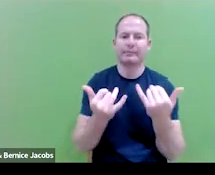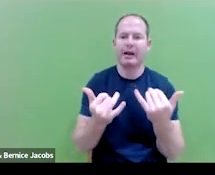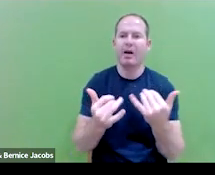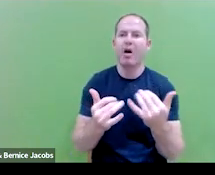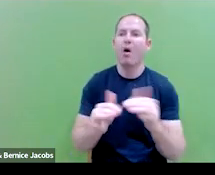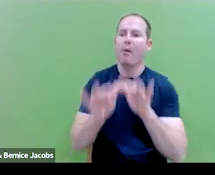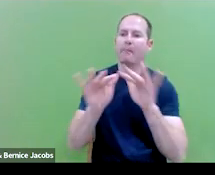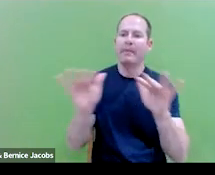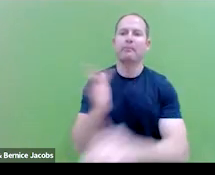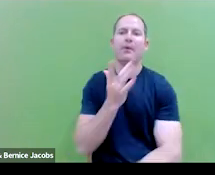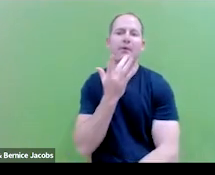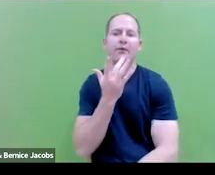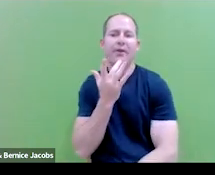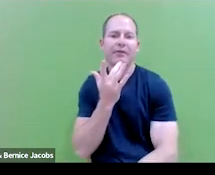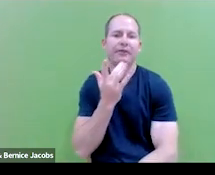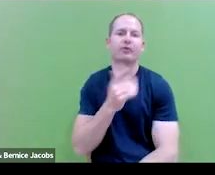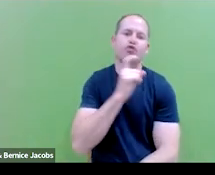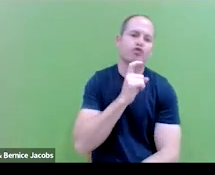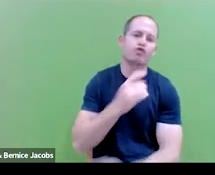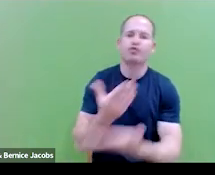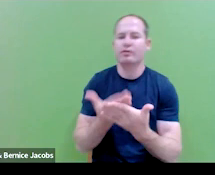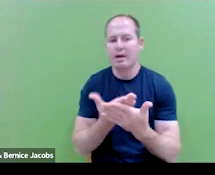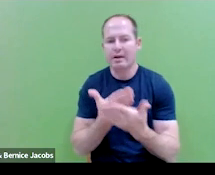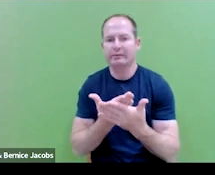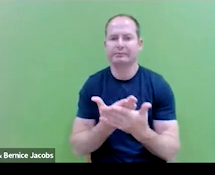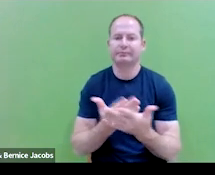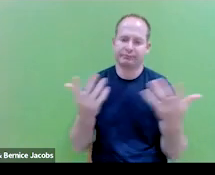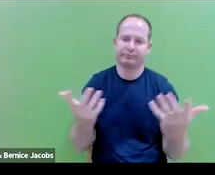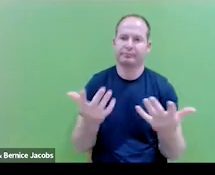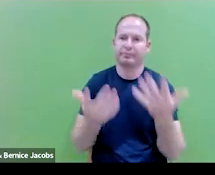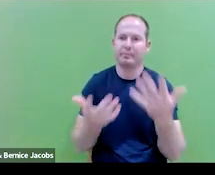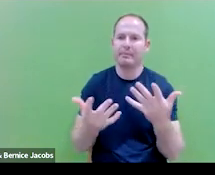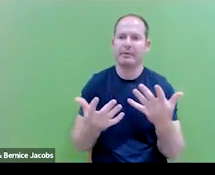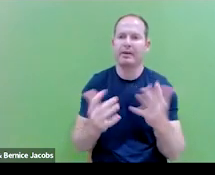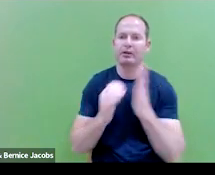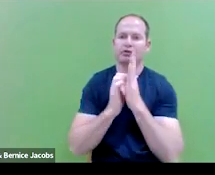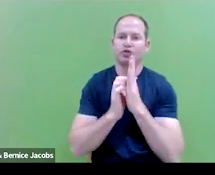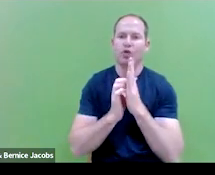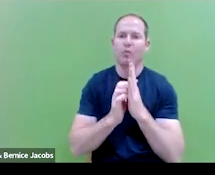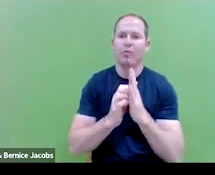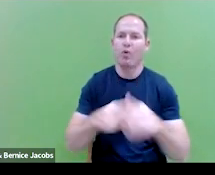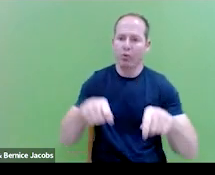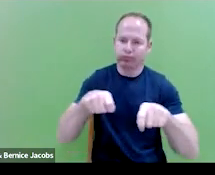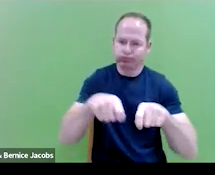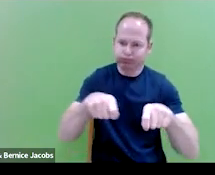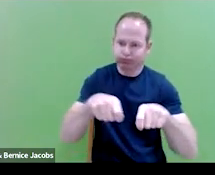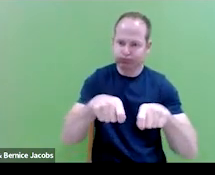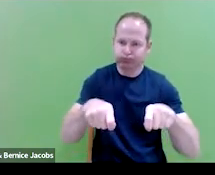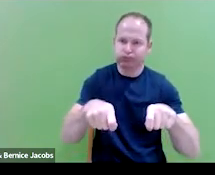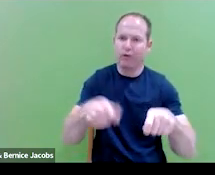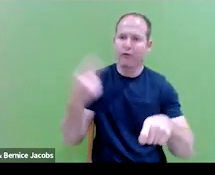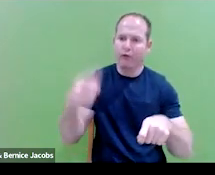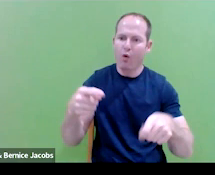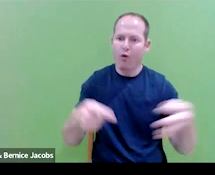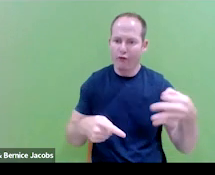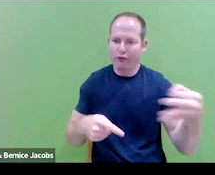individual preferences and abilities. So this would be exactly that example of the knife, the fish knife that I used earlier. But